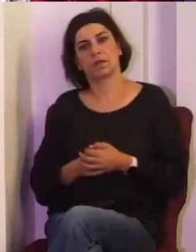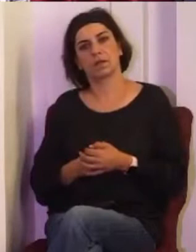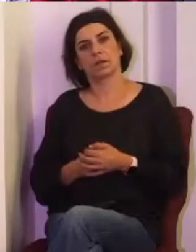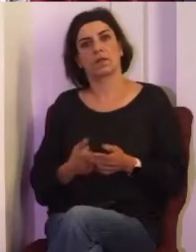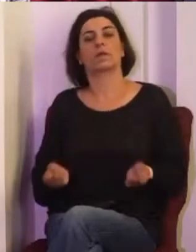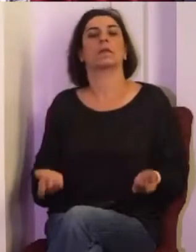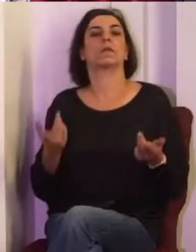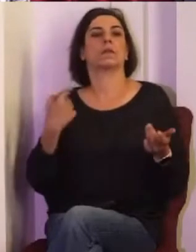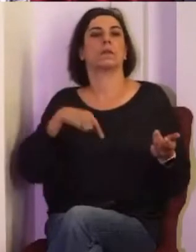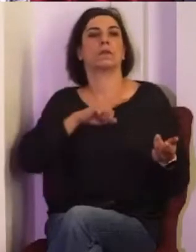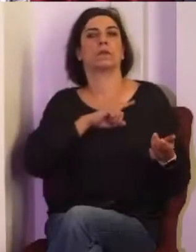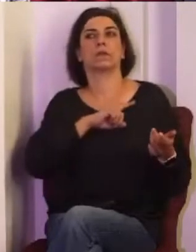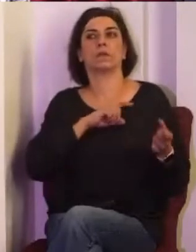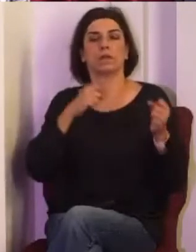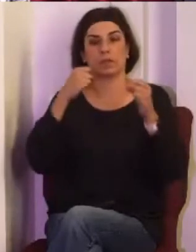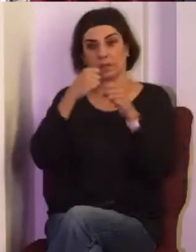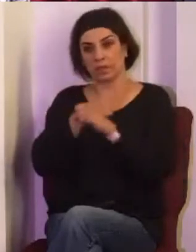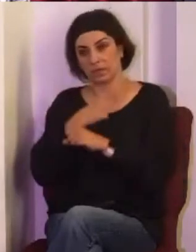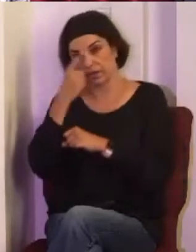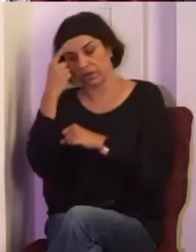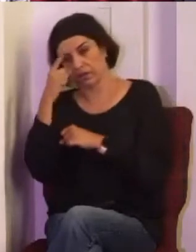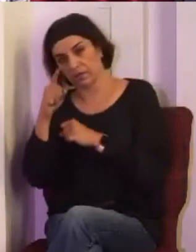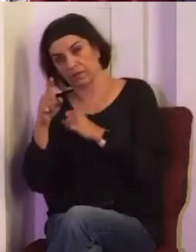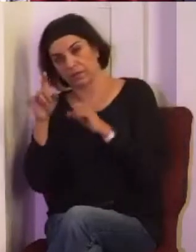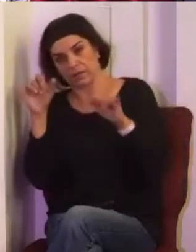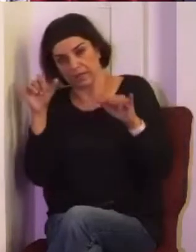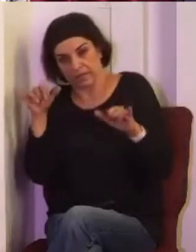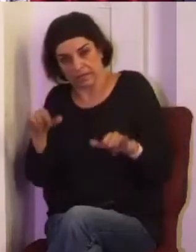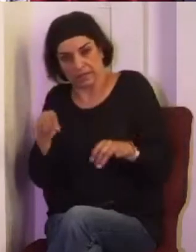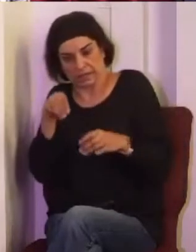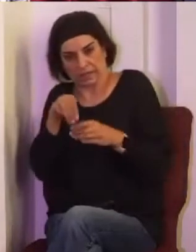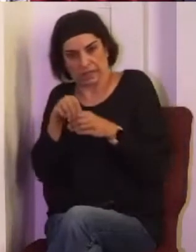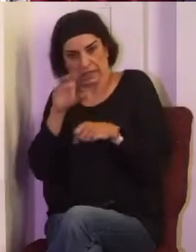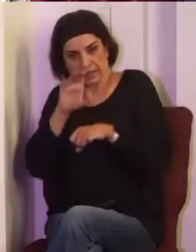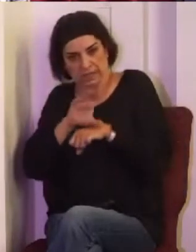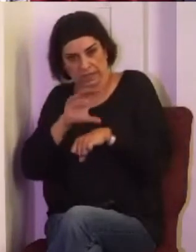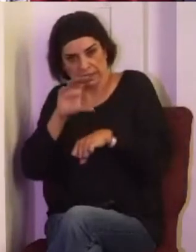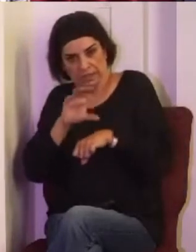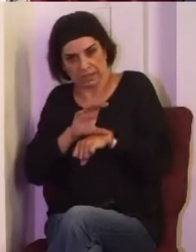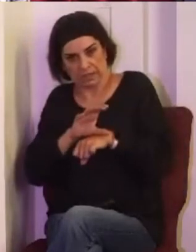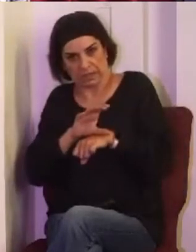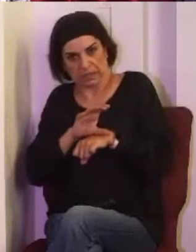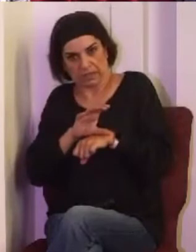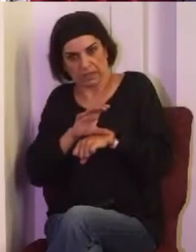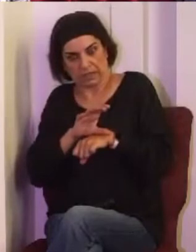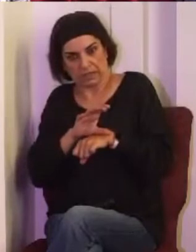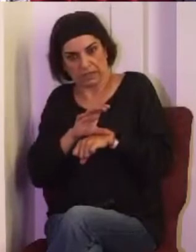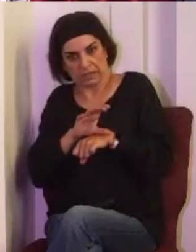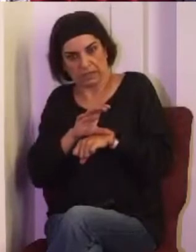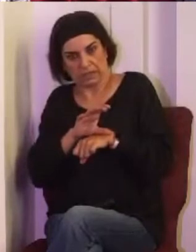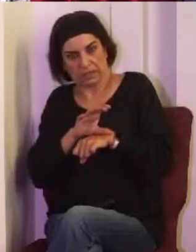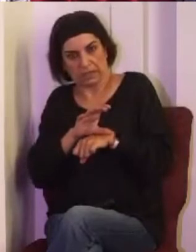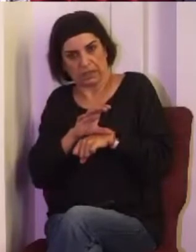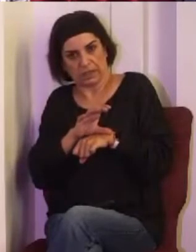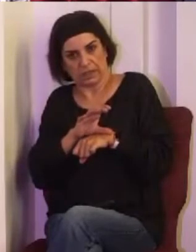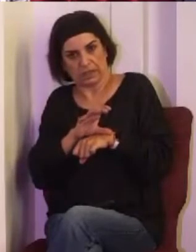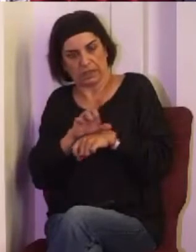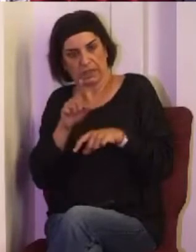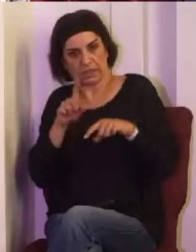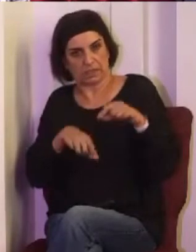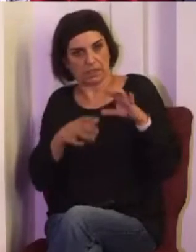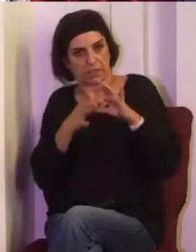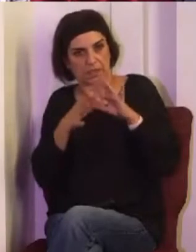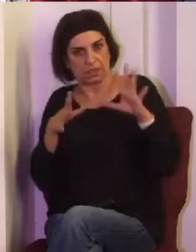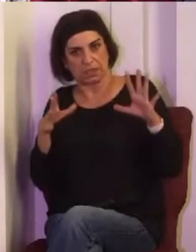How many of us have fought to stay in churches? Couldn't even be released. We fought